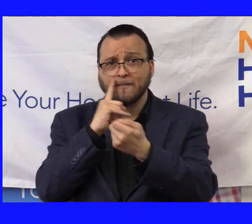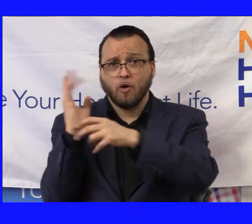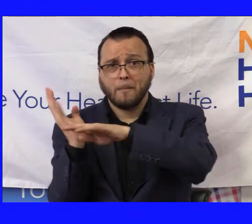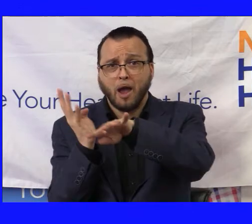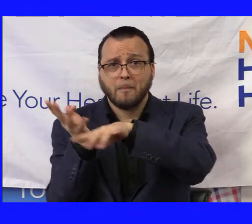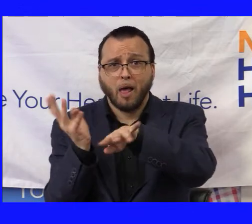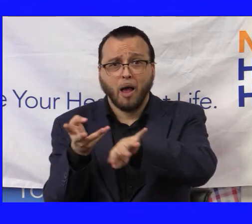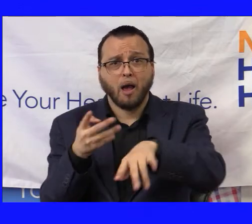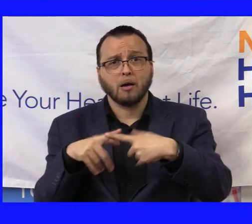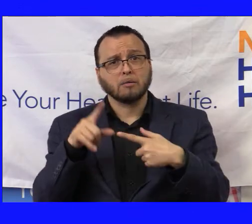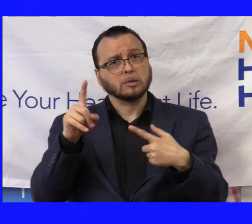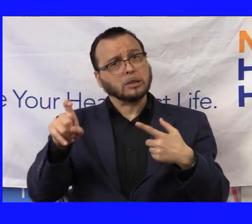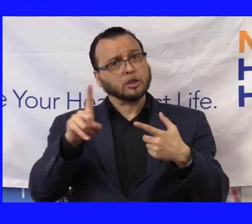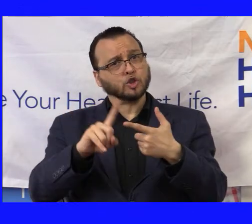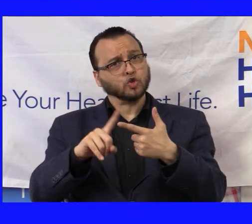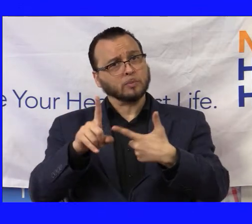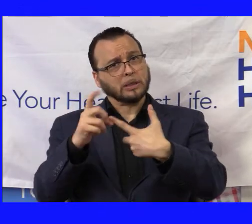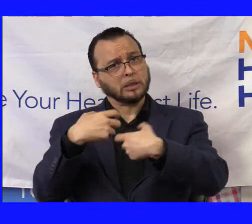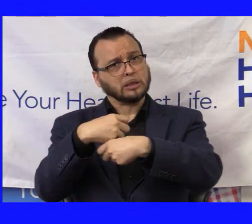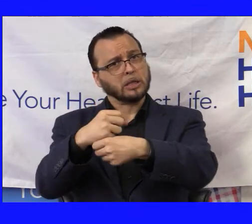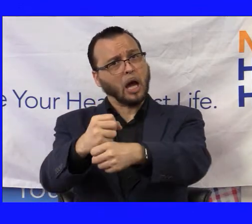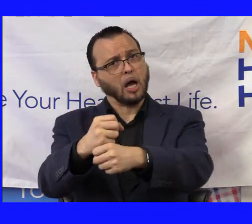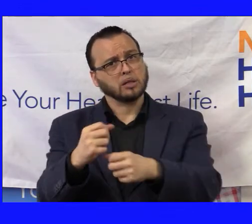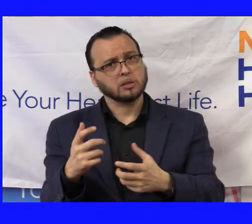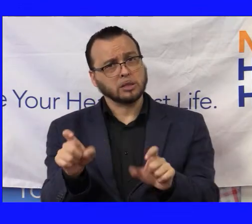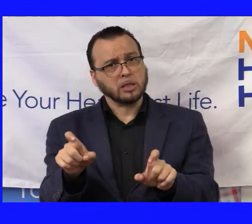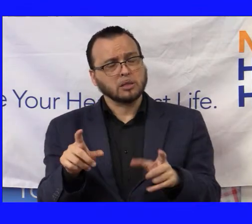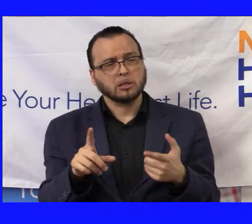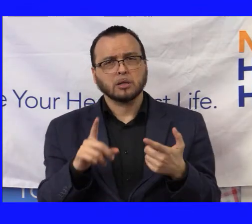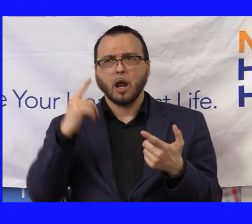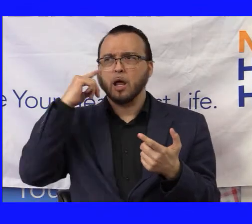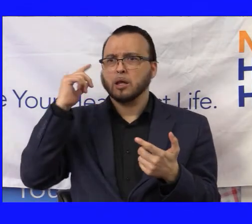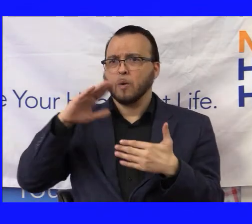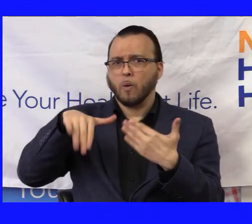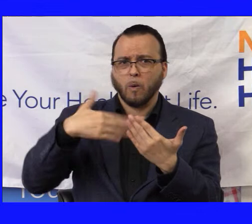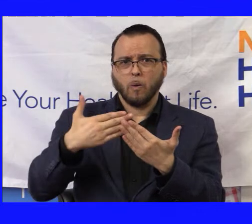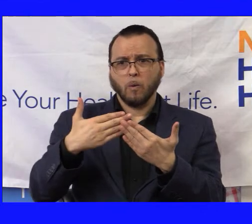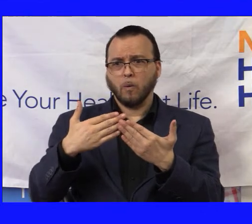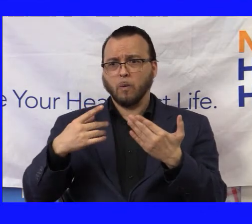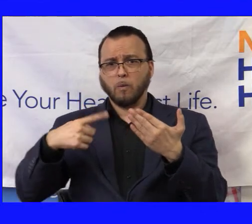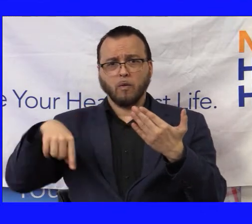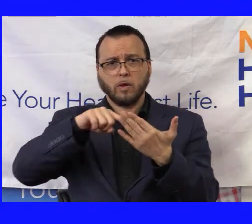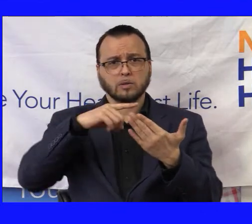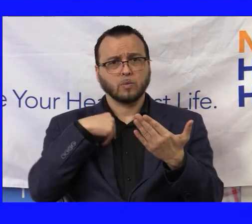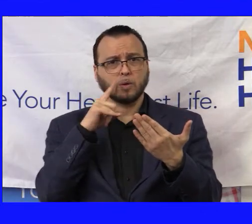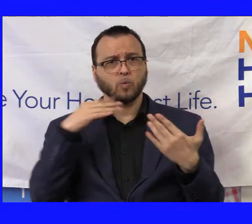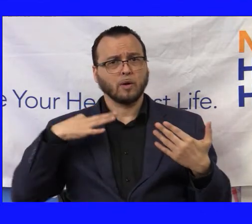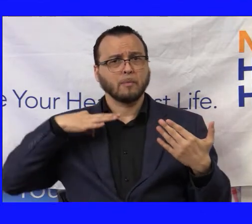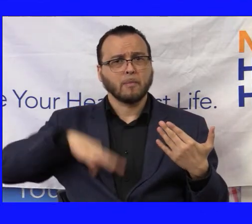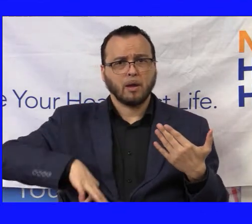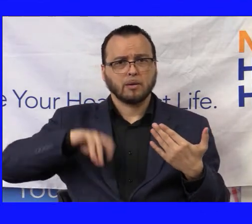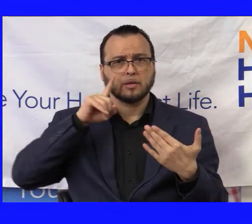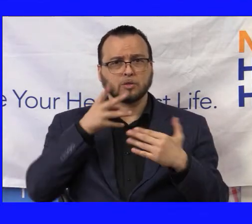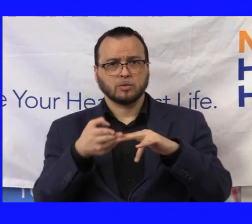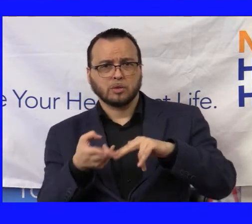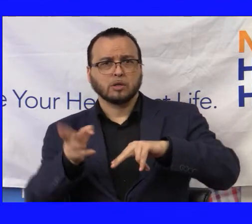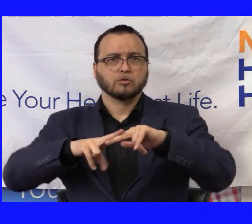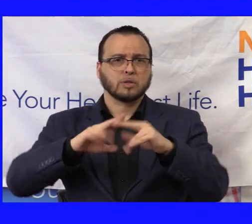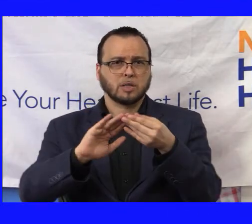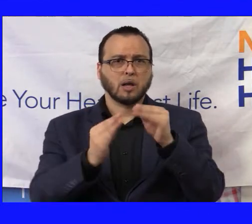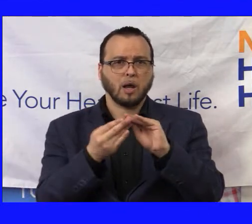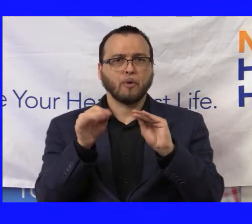that needs to be done, and I believe that all these affiliates will benefit for the increasing the